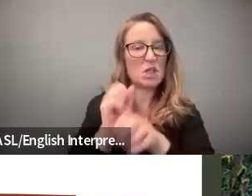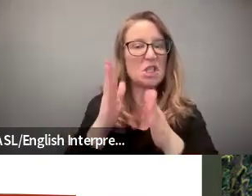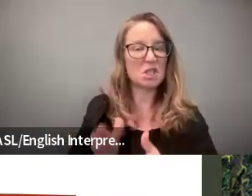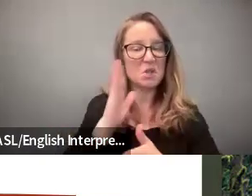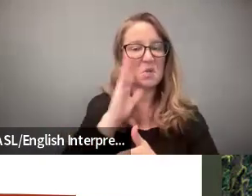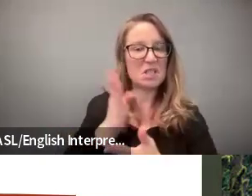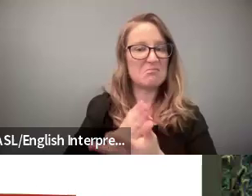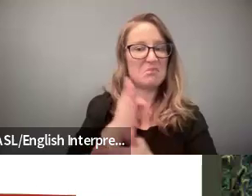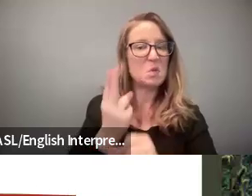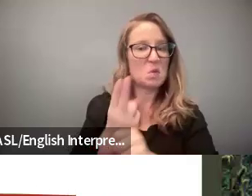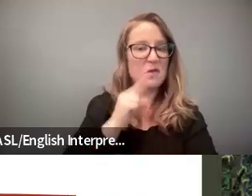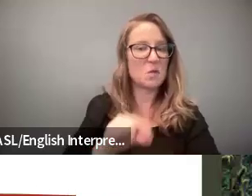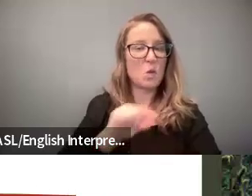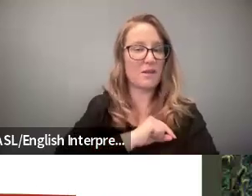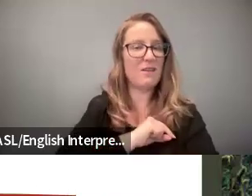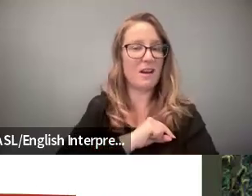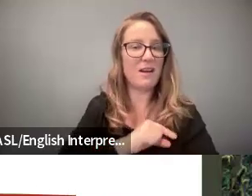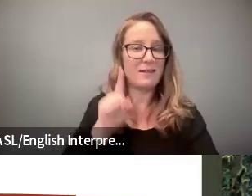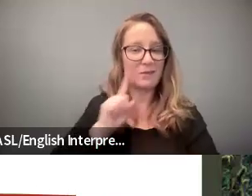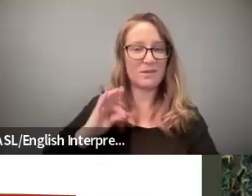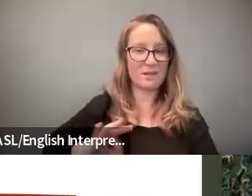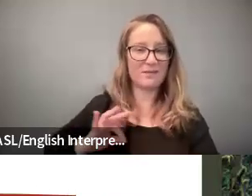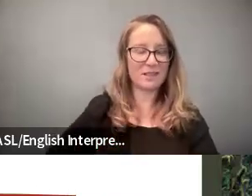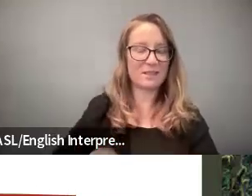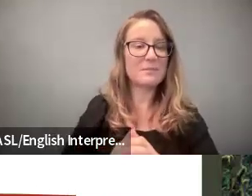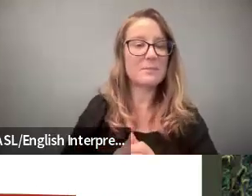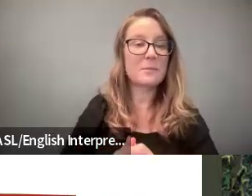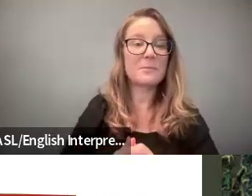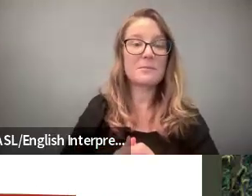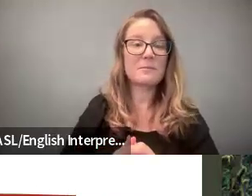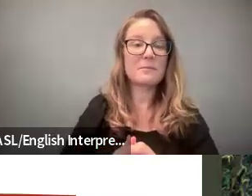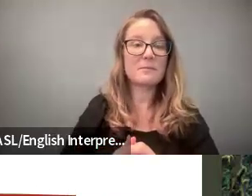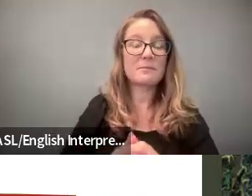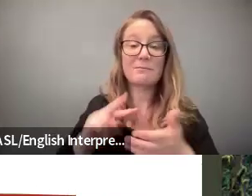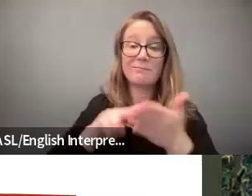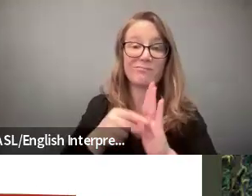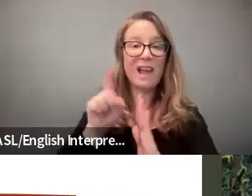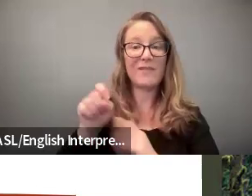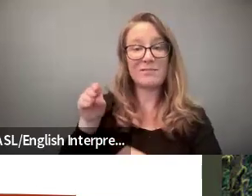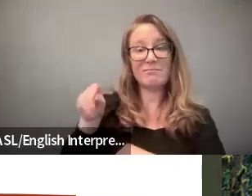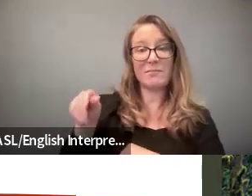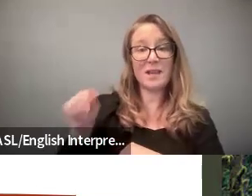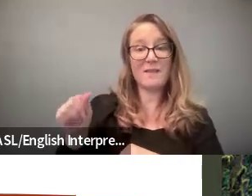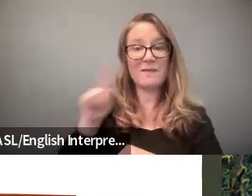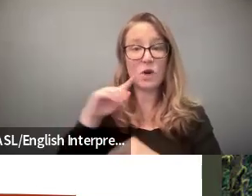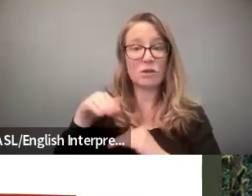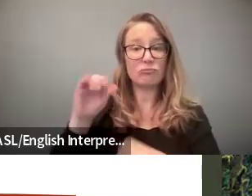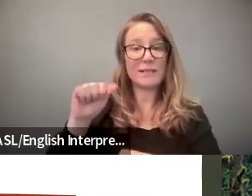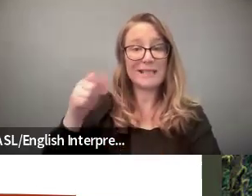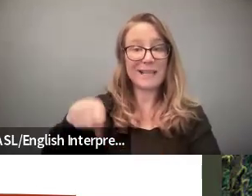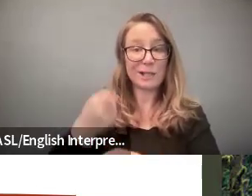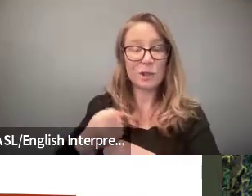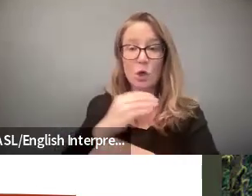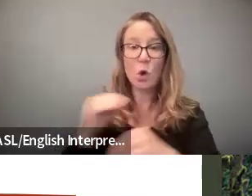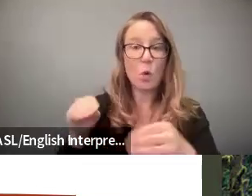will use to qualify for benefits. So for this pathway, workers must have contributed for 10 years without a